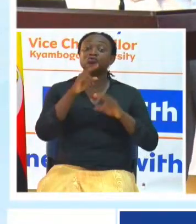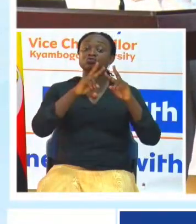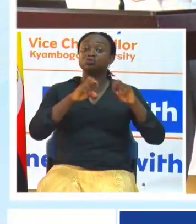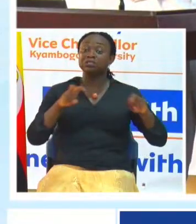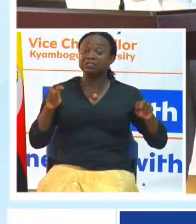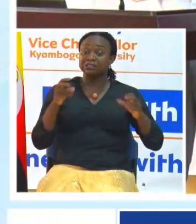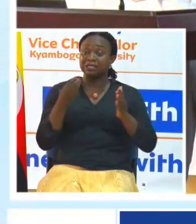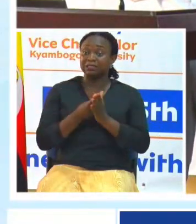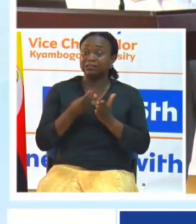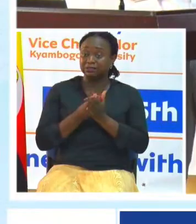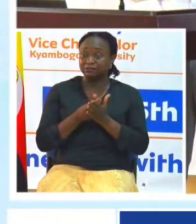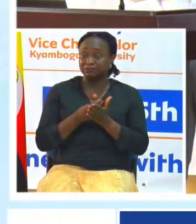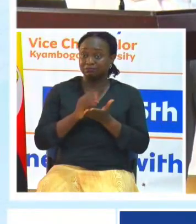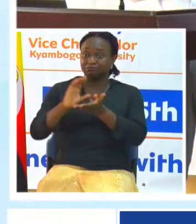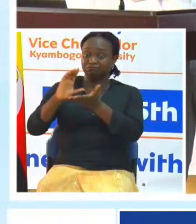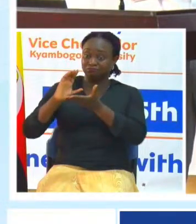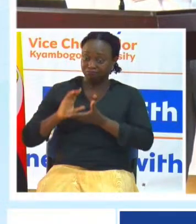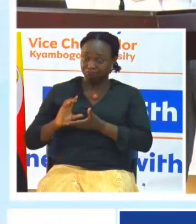meaning